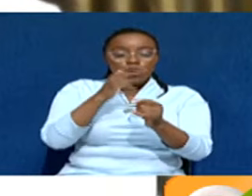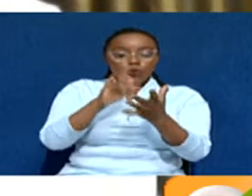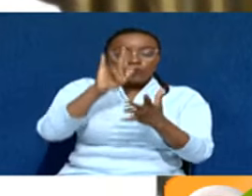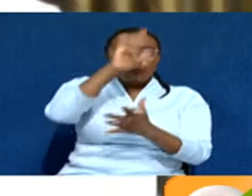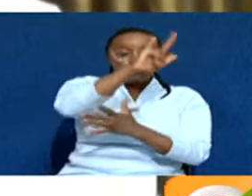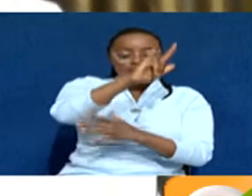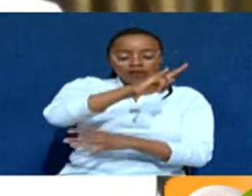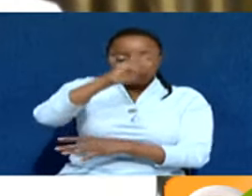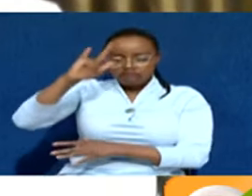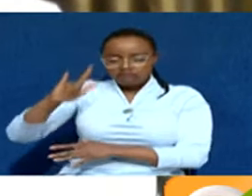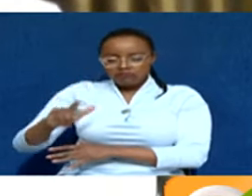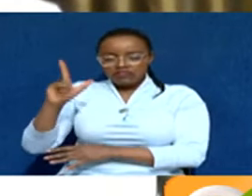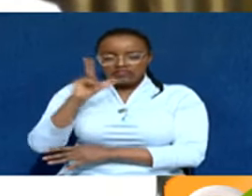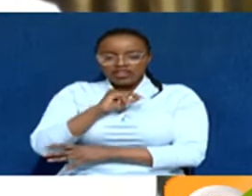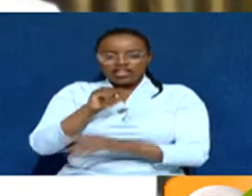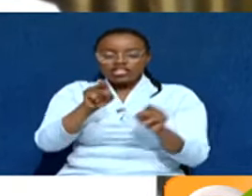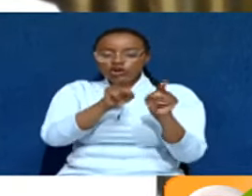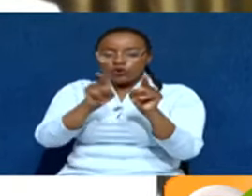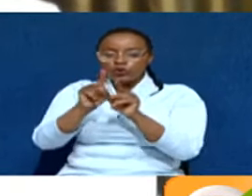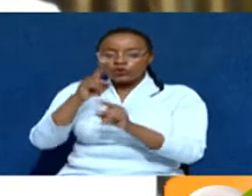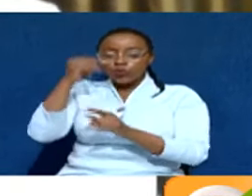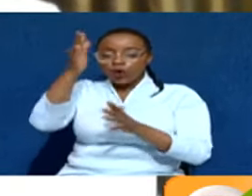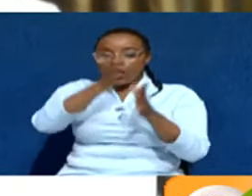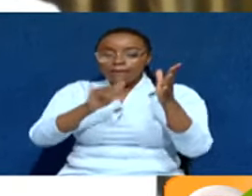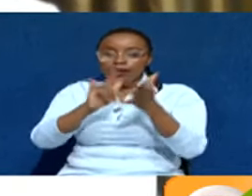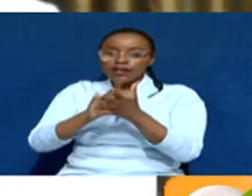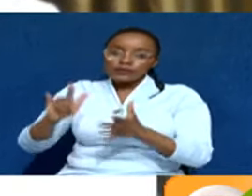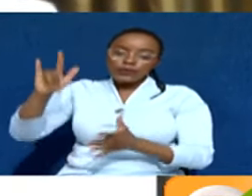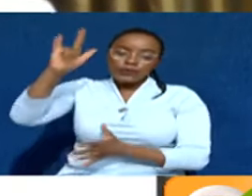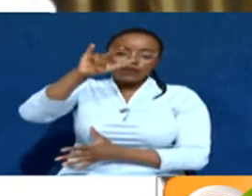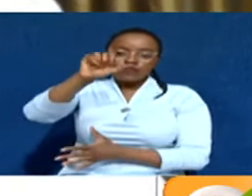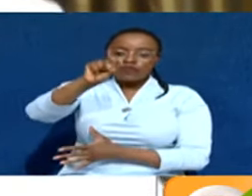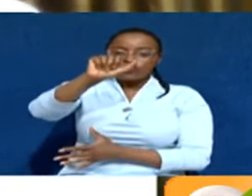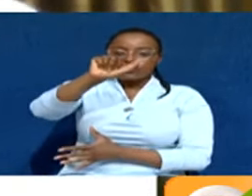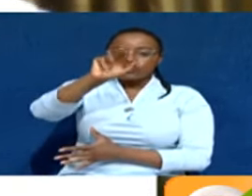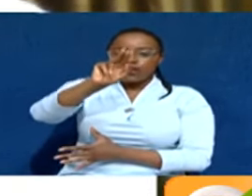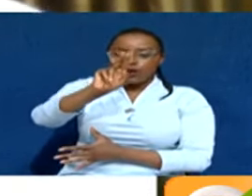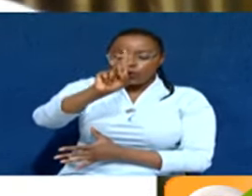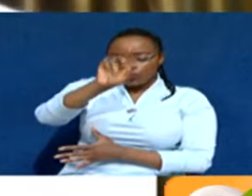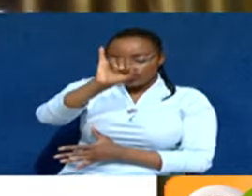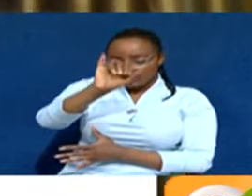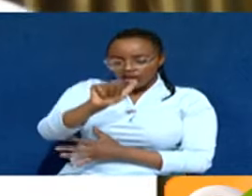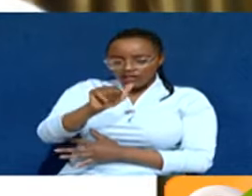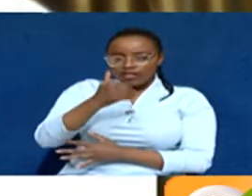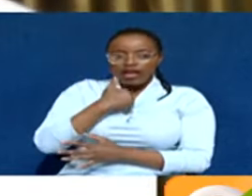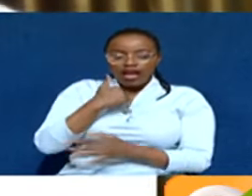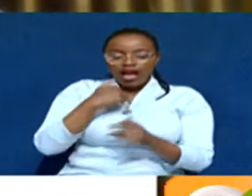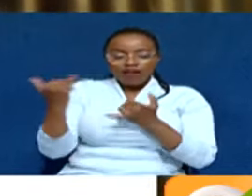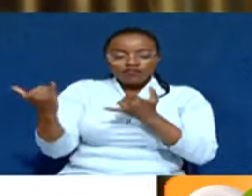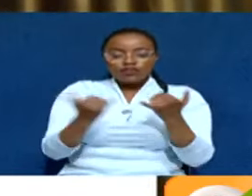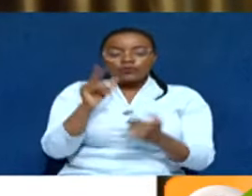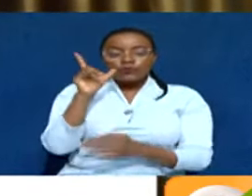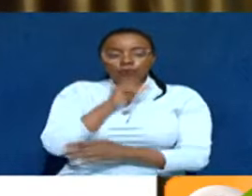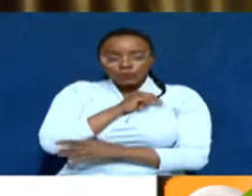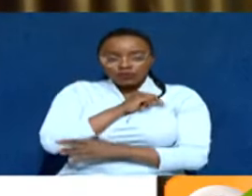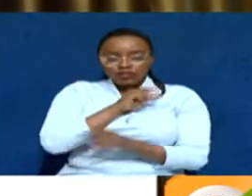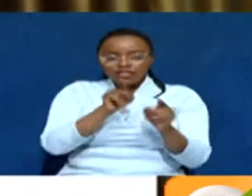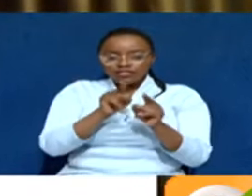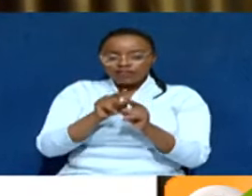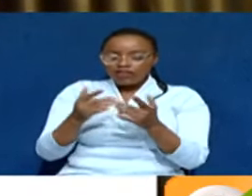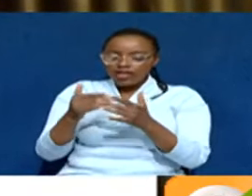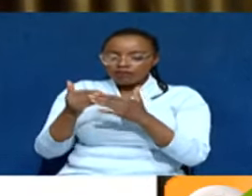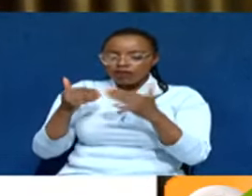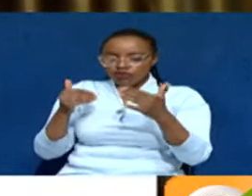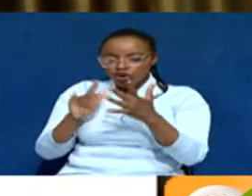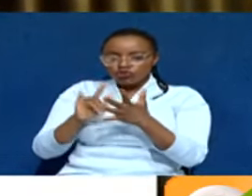went and came back, and also those who are planning to leave for Saudi Arabia. We have further introduced the pre-departure